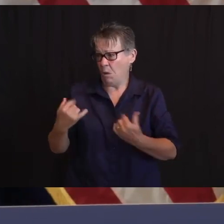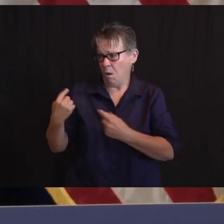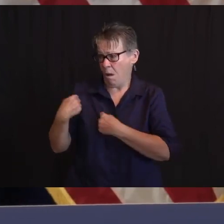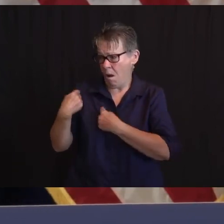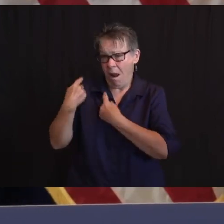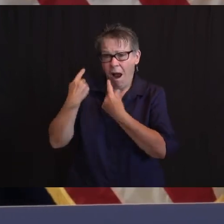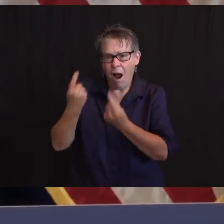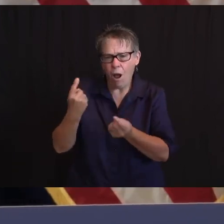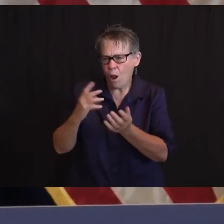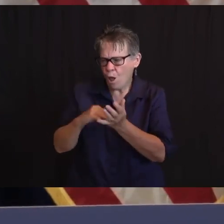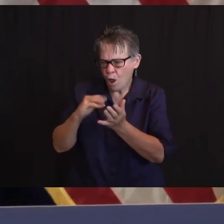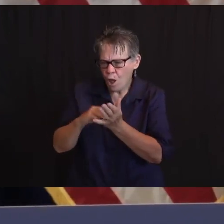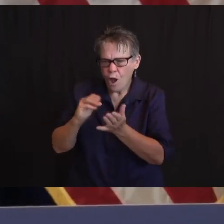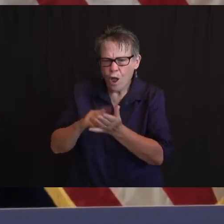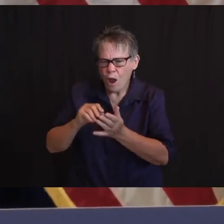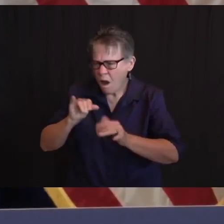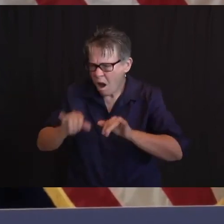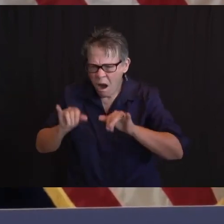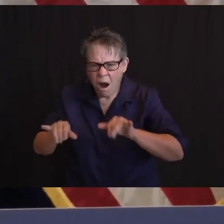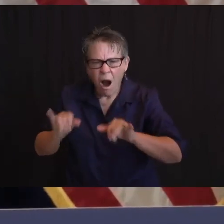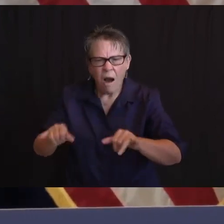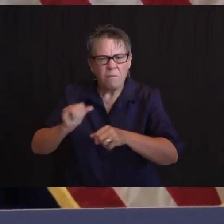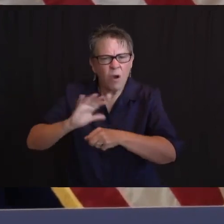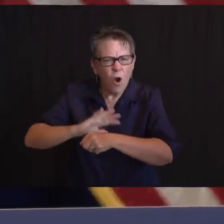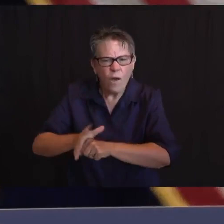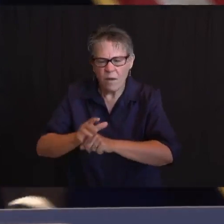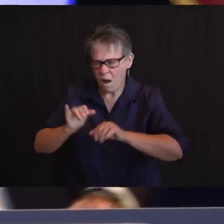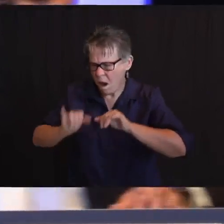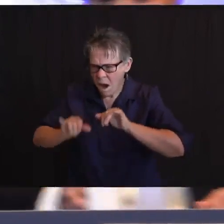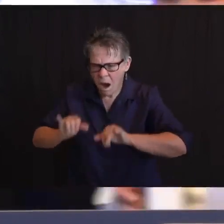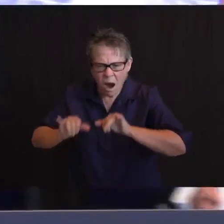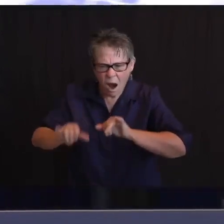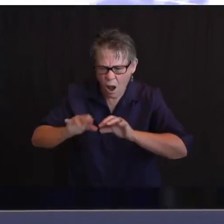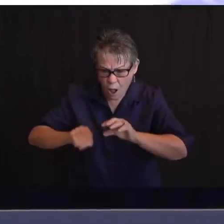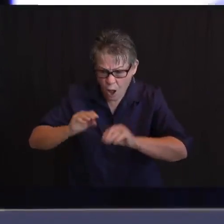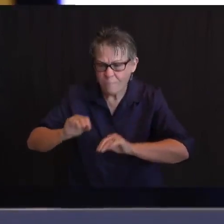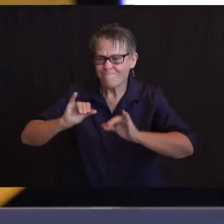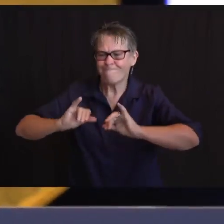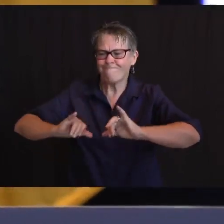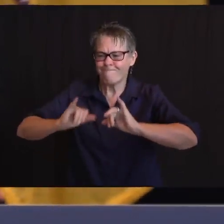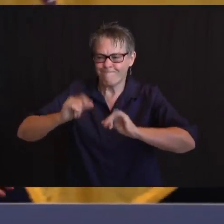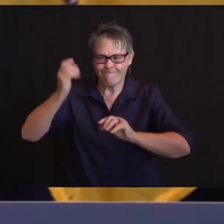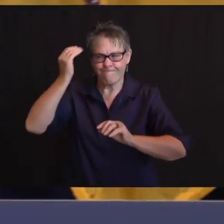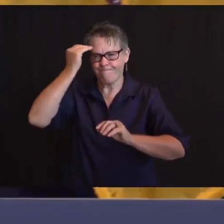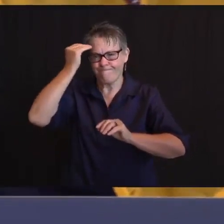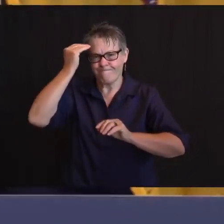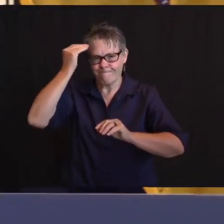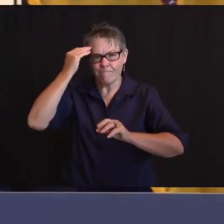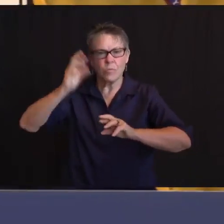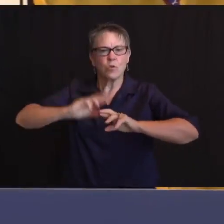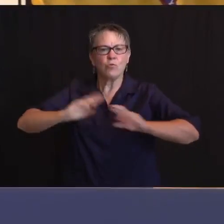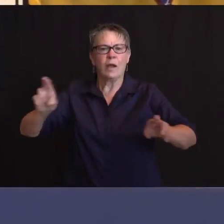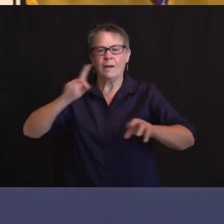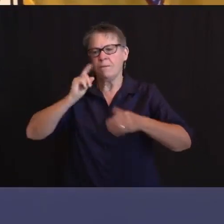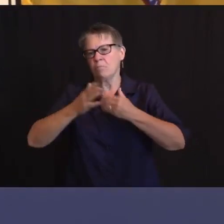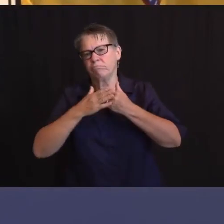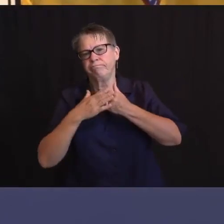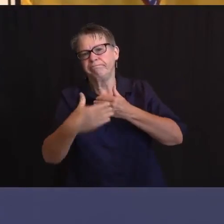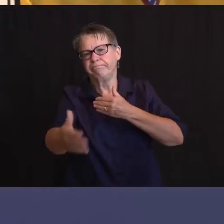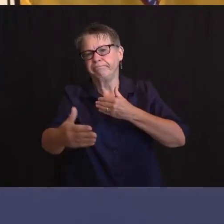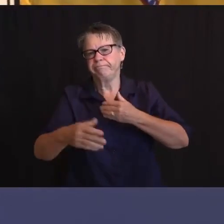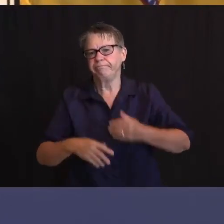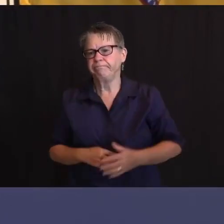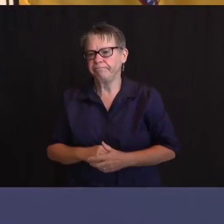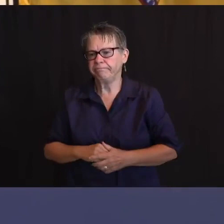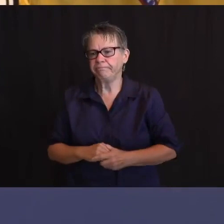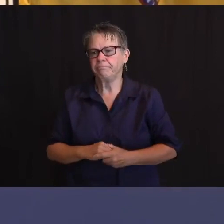Thank you. Jared, thank you, and thank you for being with us at the table today. You're with us every day, but it's good to have you up here alongside. Please help me welcome the